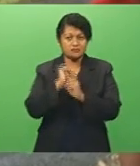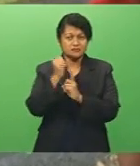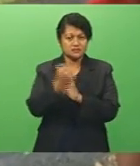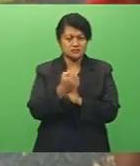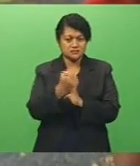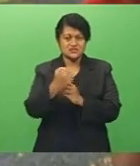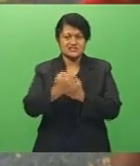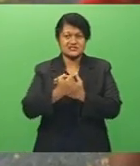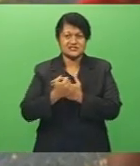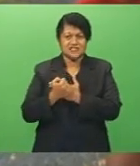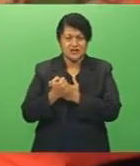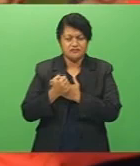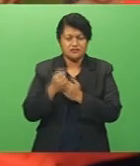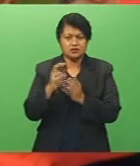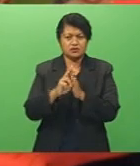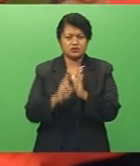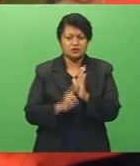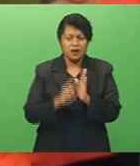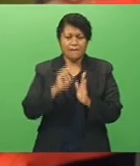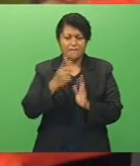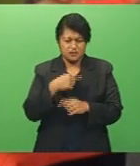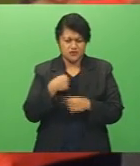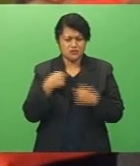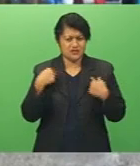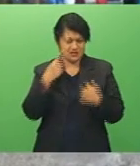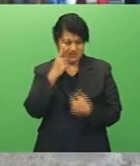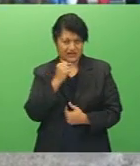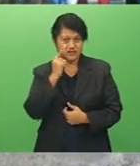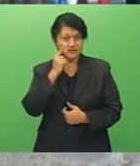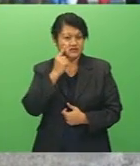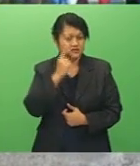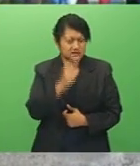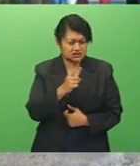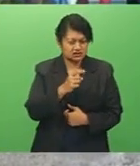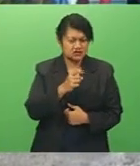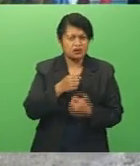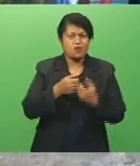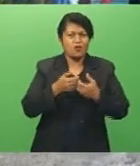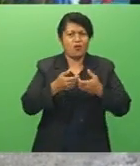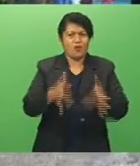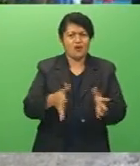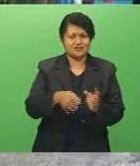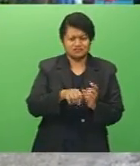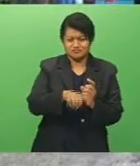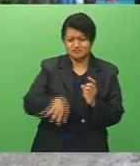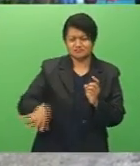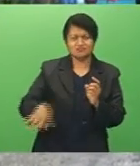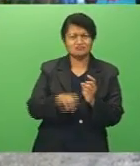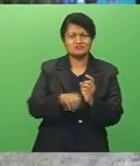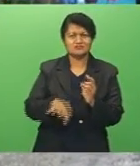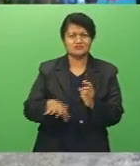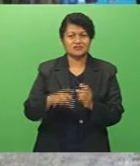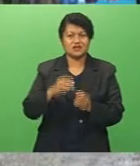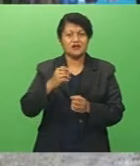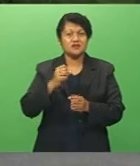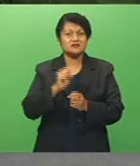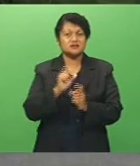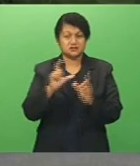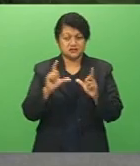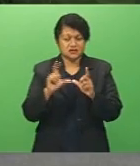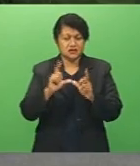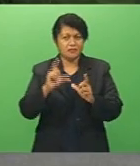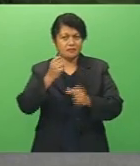claim they can still see the clinkers are being handled inaccurately. Then it comes to the cement factories. Clinker gets dumped in